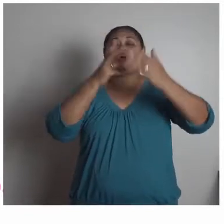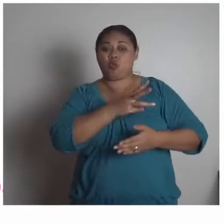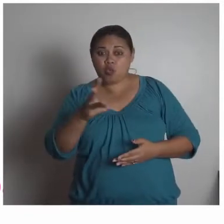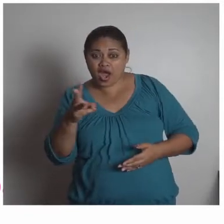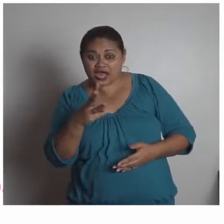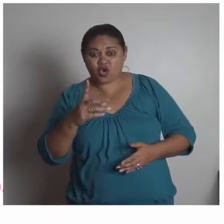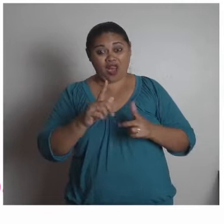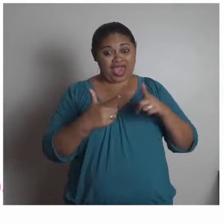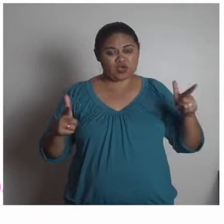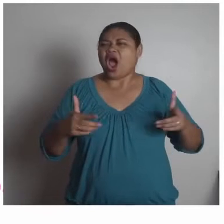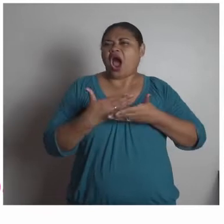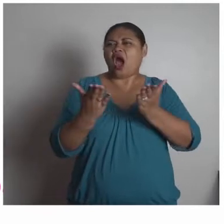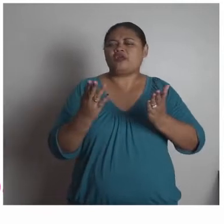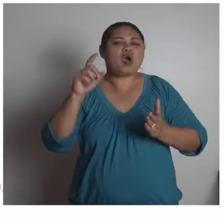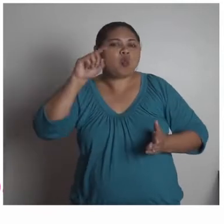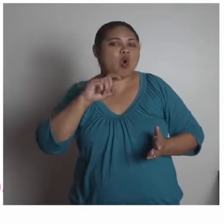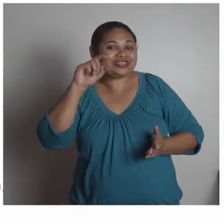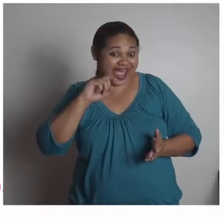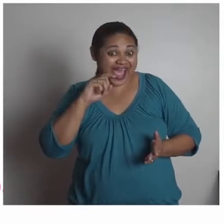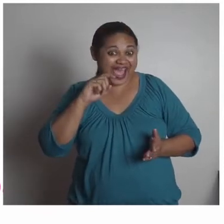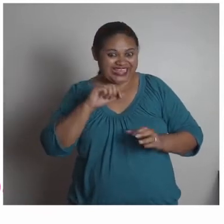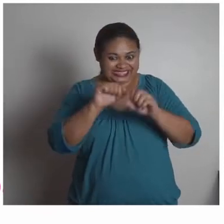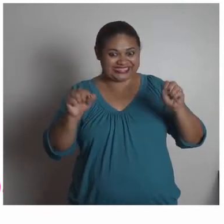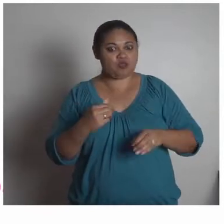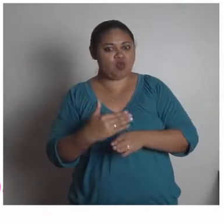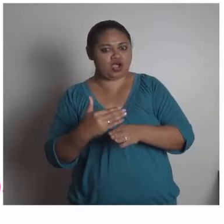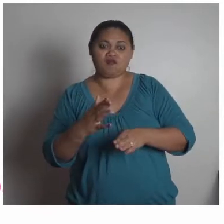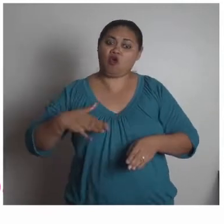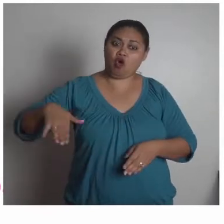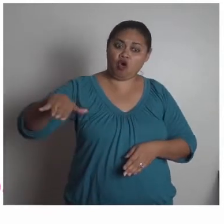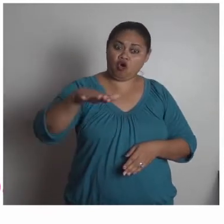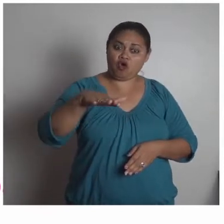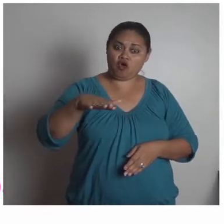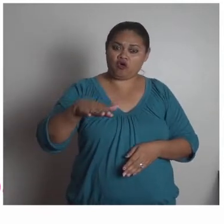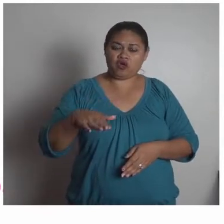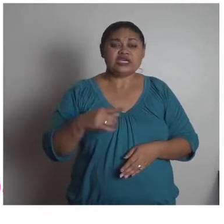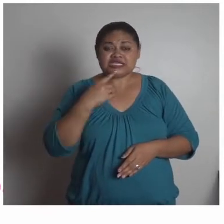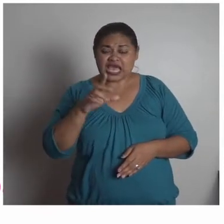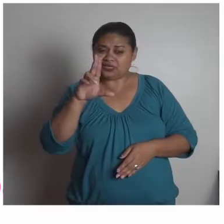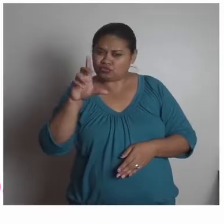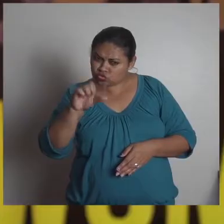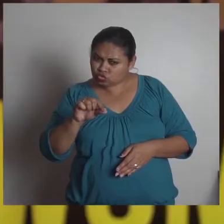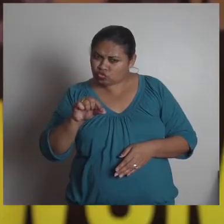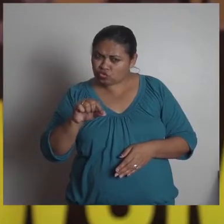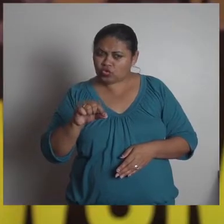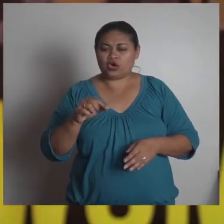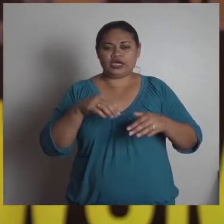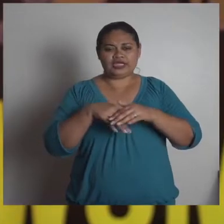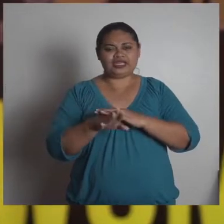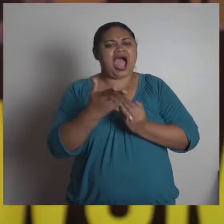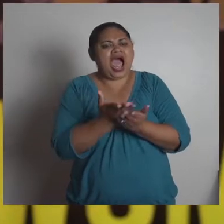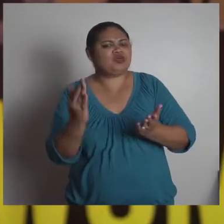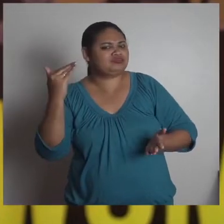it's a big word or it's in language, or how does the water system work, and does it work for everybody? And